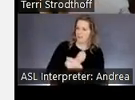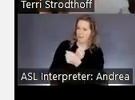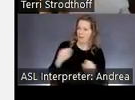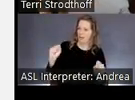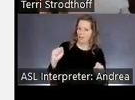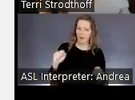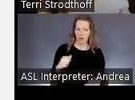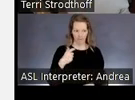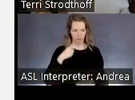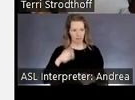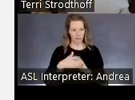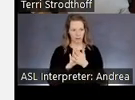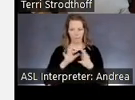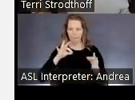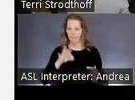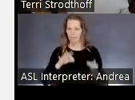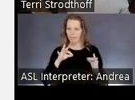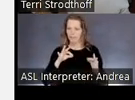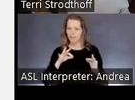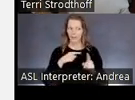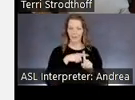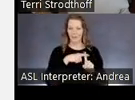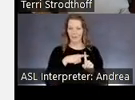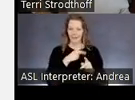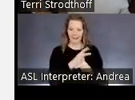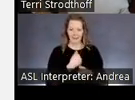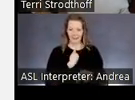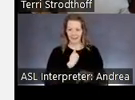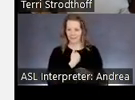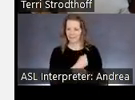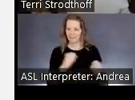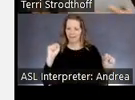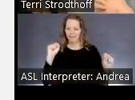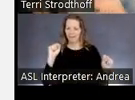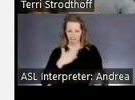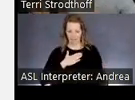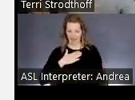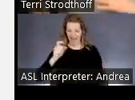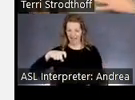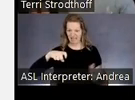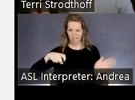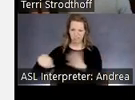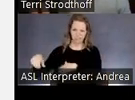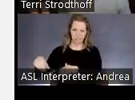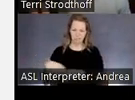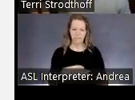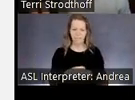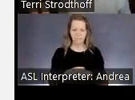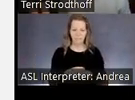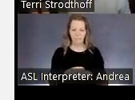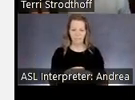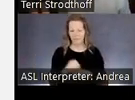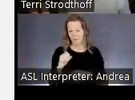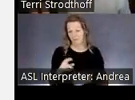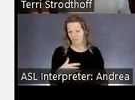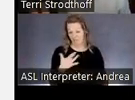perfect in everything I do, maybe I can keep myself safe. Disregard my own needs. Literally don't feel what's going